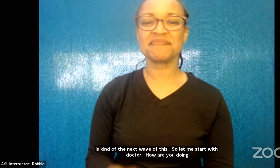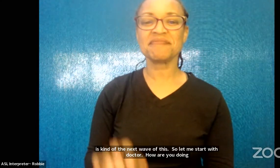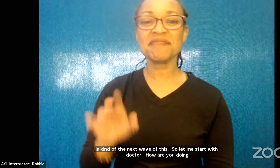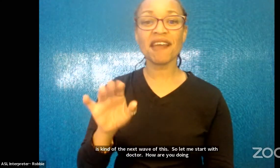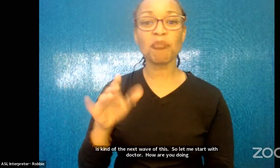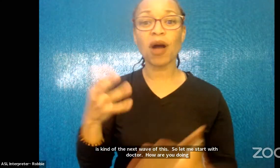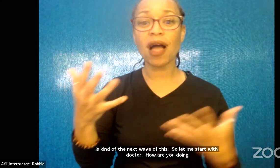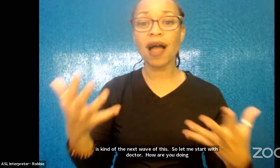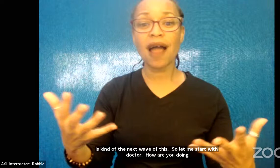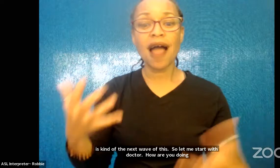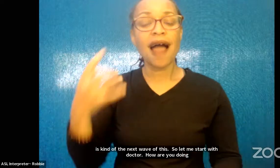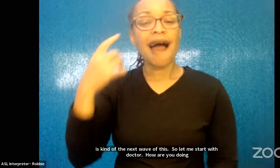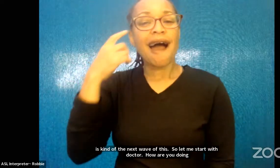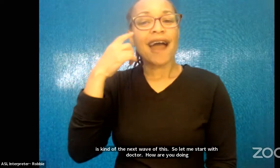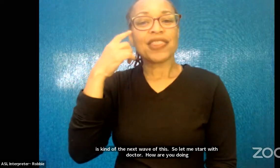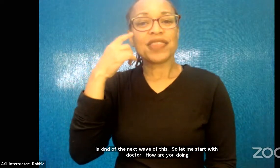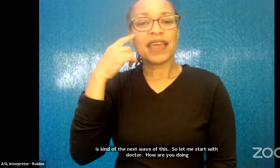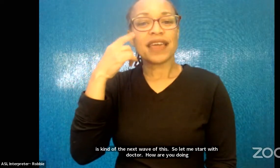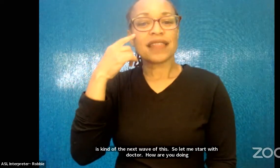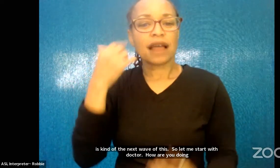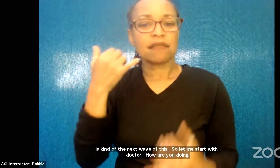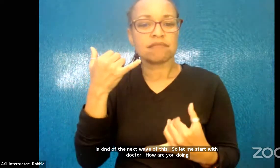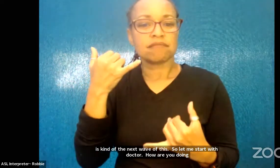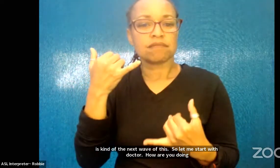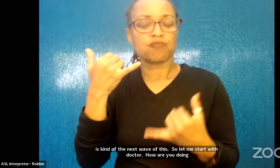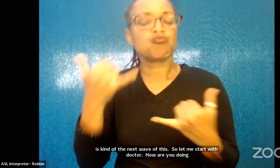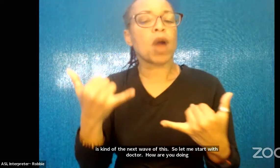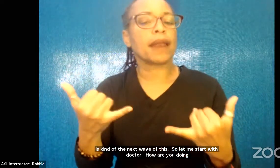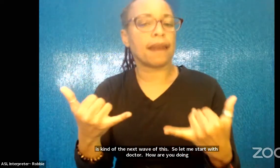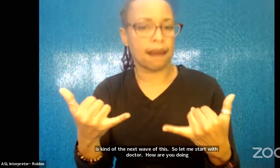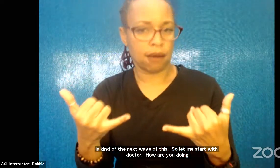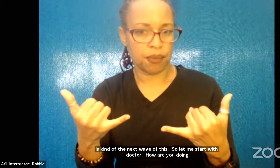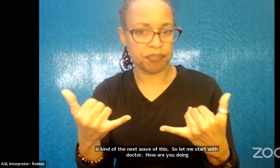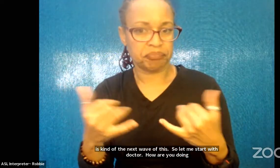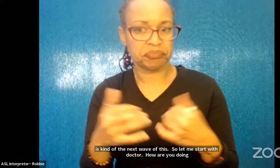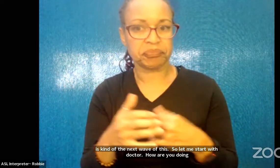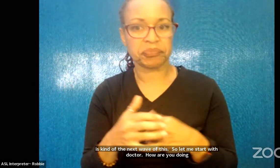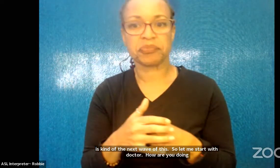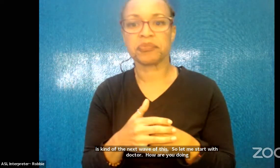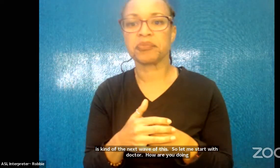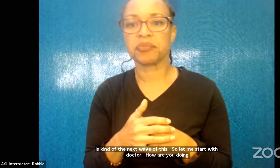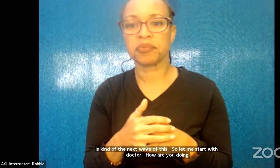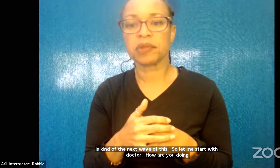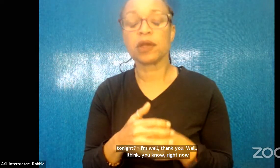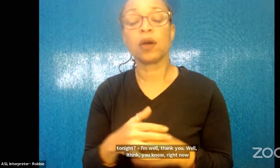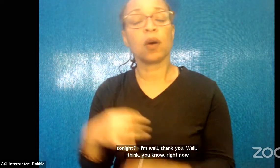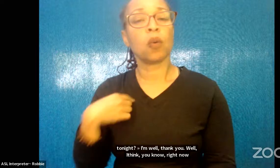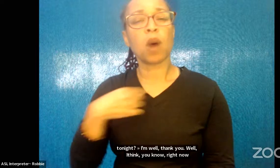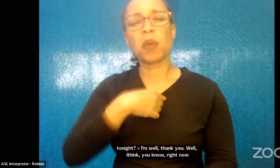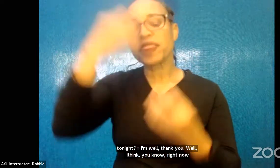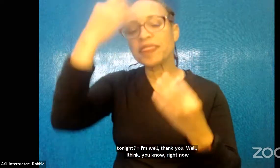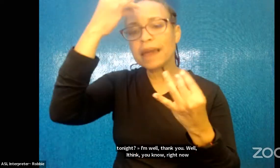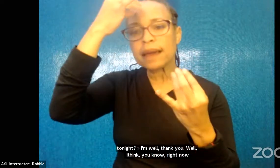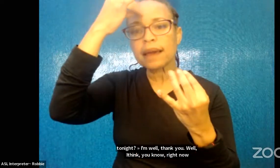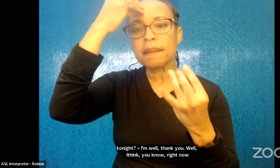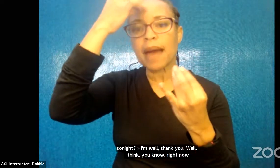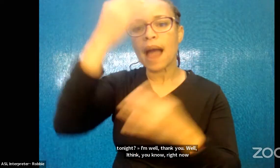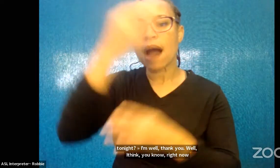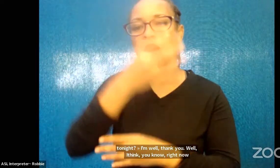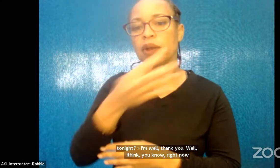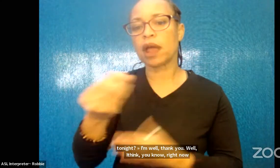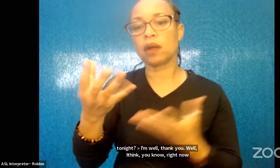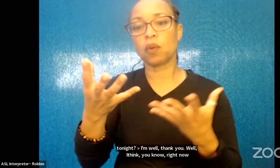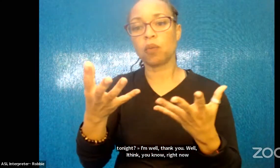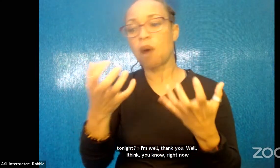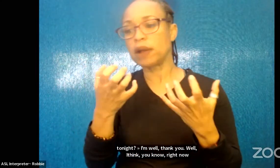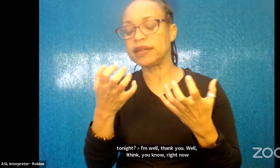Well, I think, right now what we are thinking about and wanting to maybe